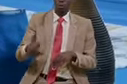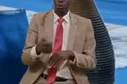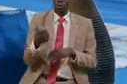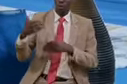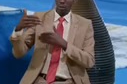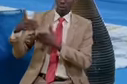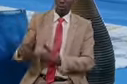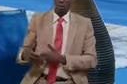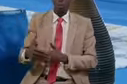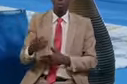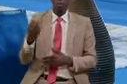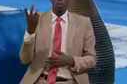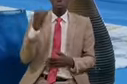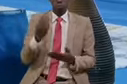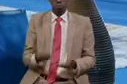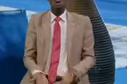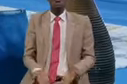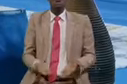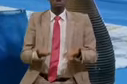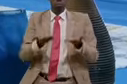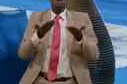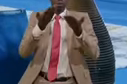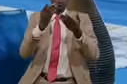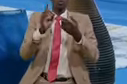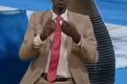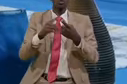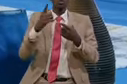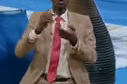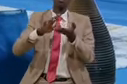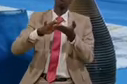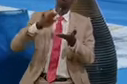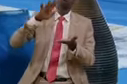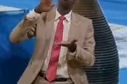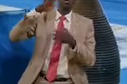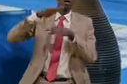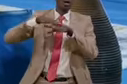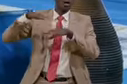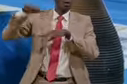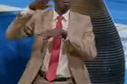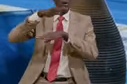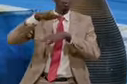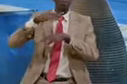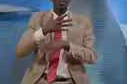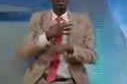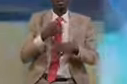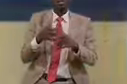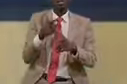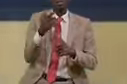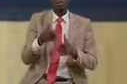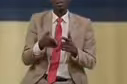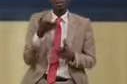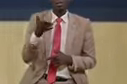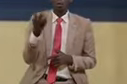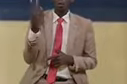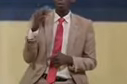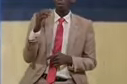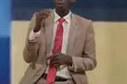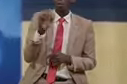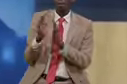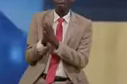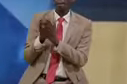was lifted up to the glory above, and then there was a book that had